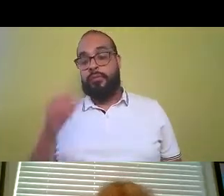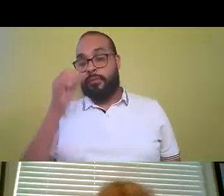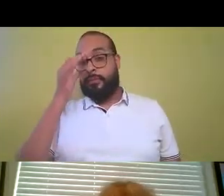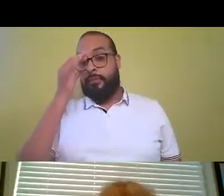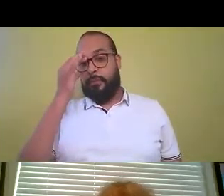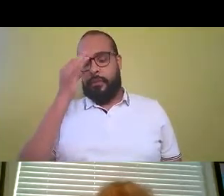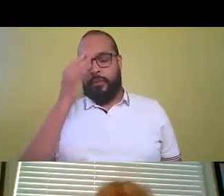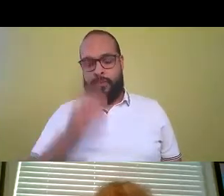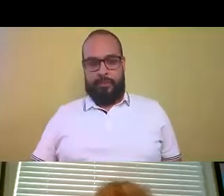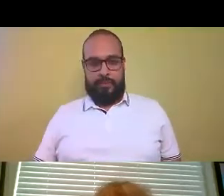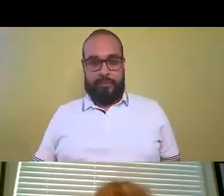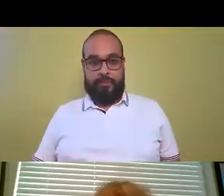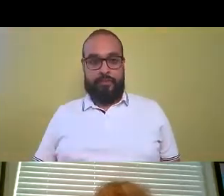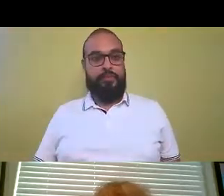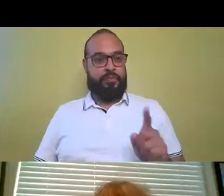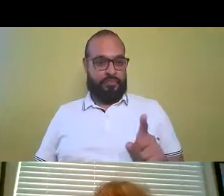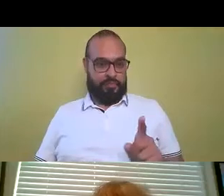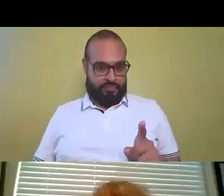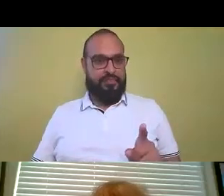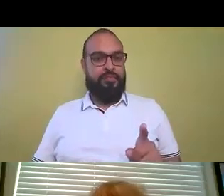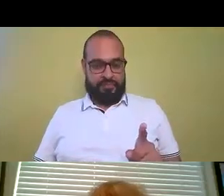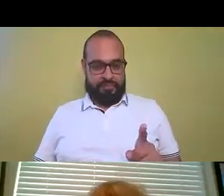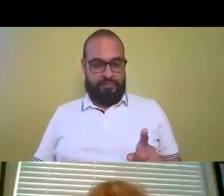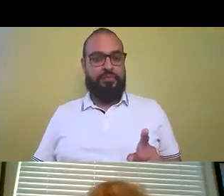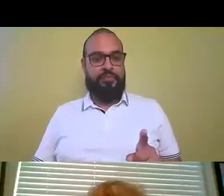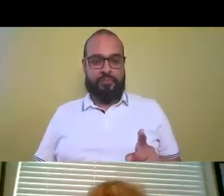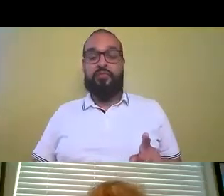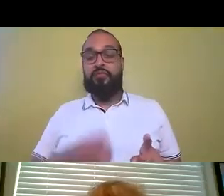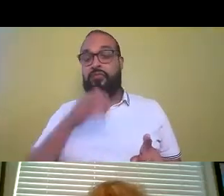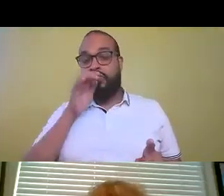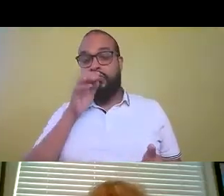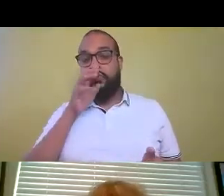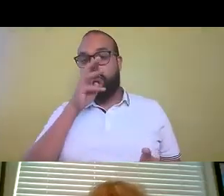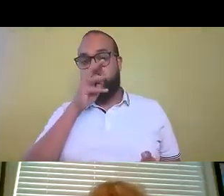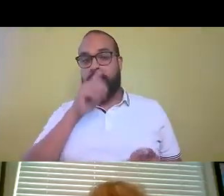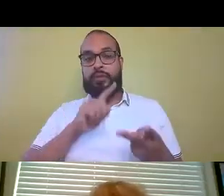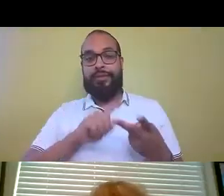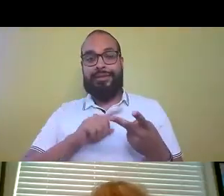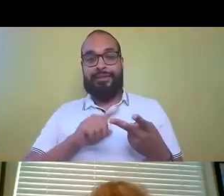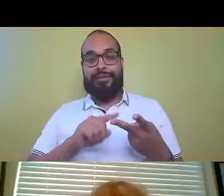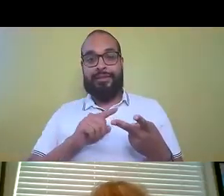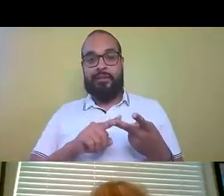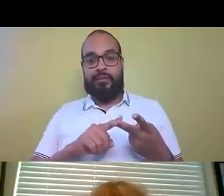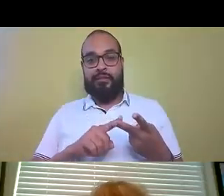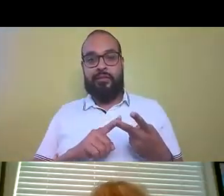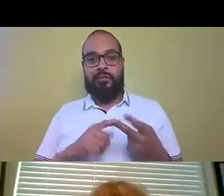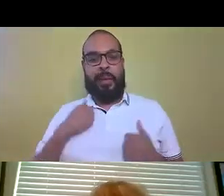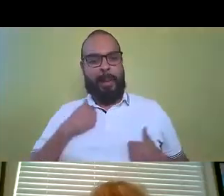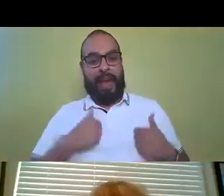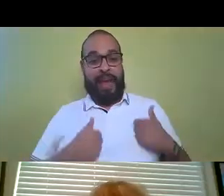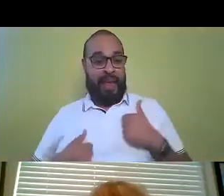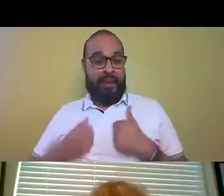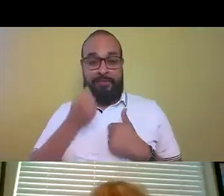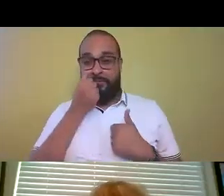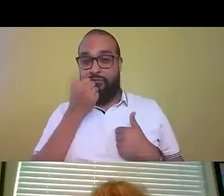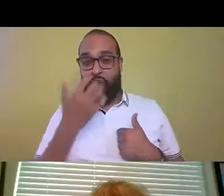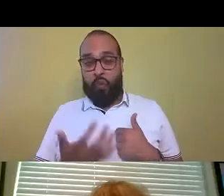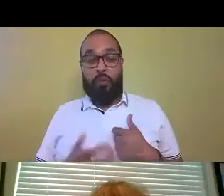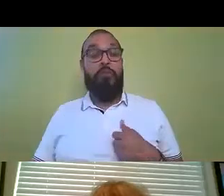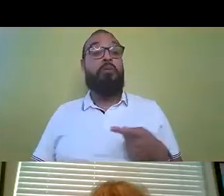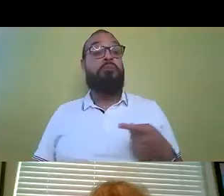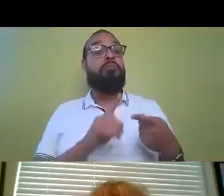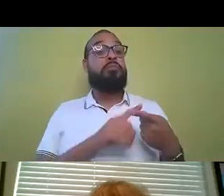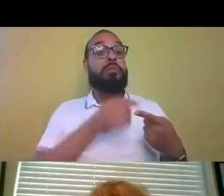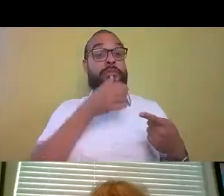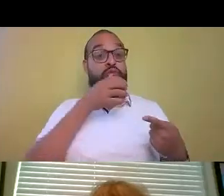Warm bath, there's your tactile. Drinking water, we would say, is oral, right? So of course we're hydrating ourselves, but oral